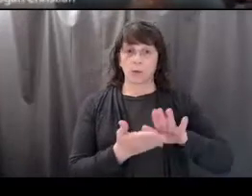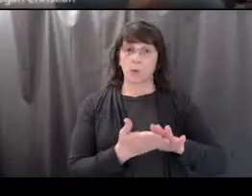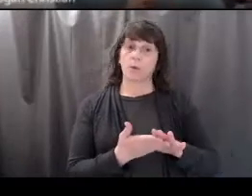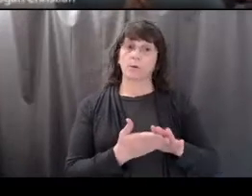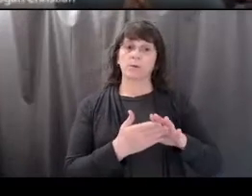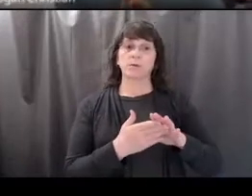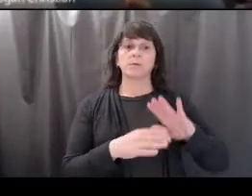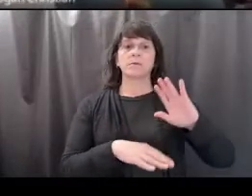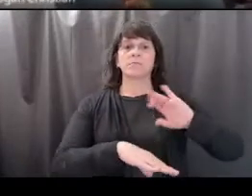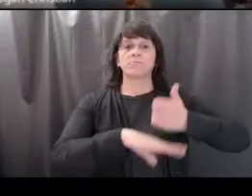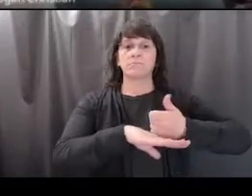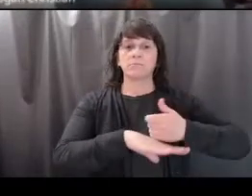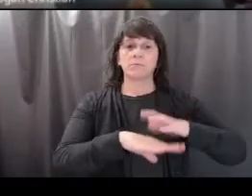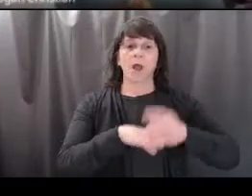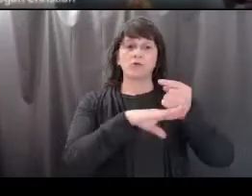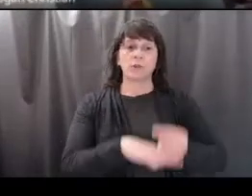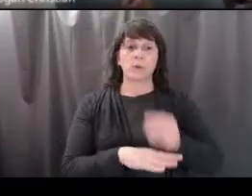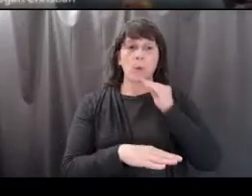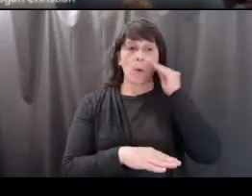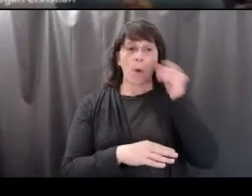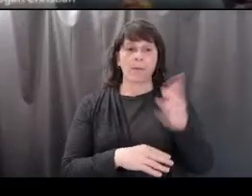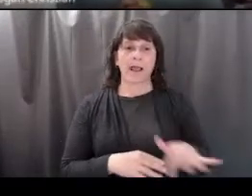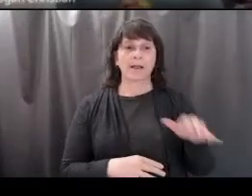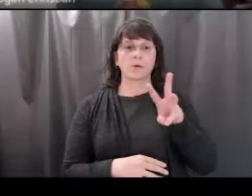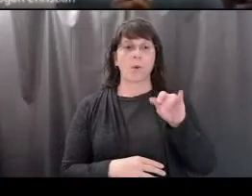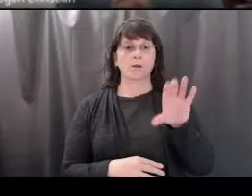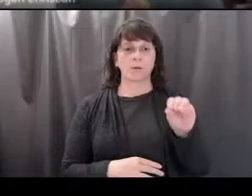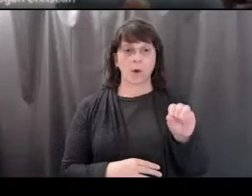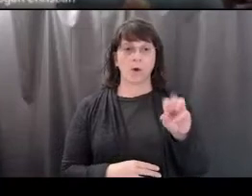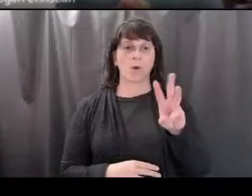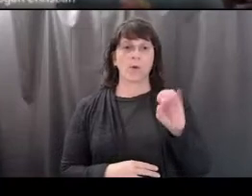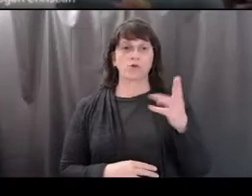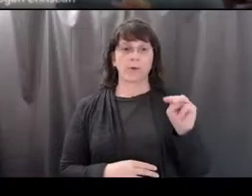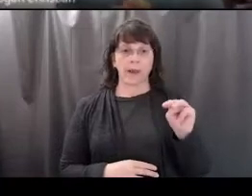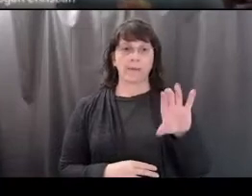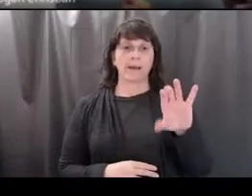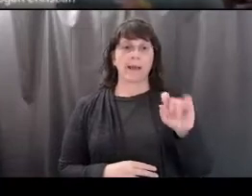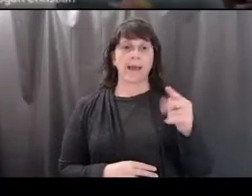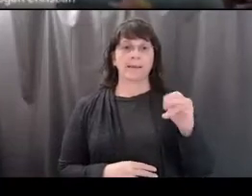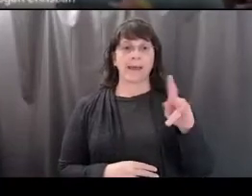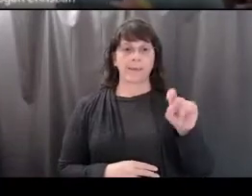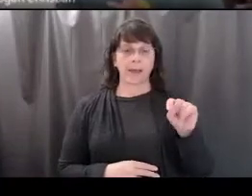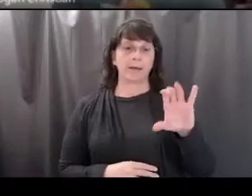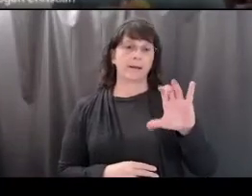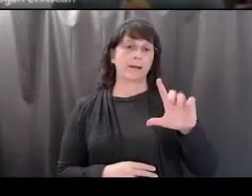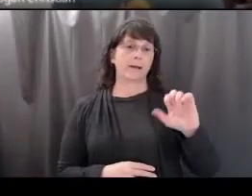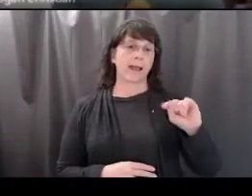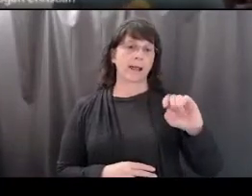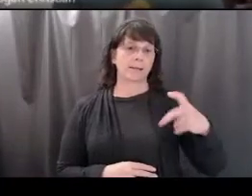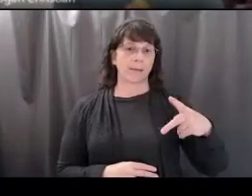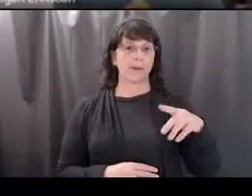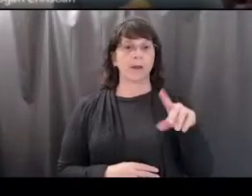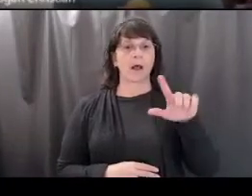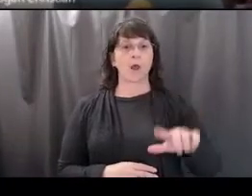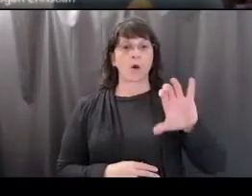locations sit on the traditional homelands of the Wasco, Wishram, Claflamet, Clatsop, Lower Chinook,